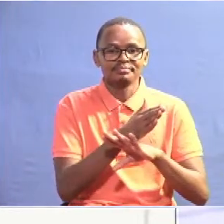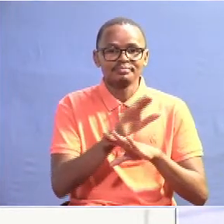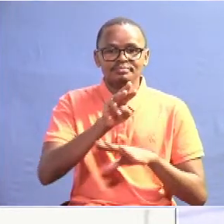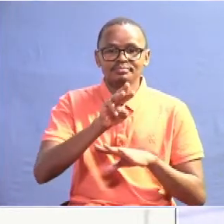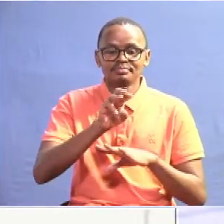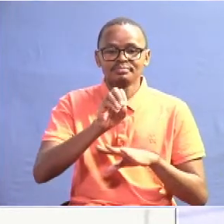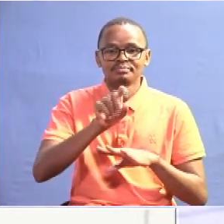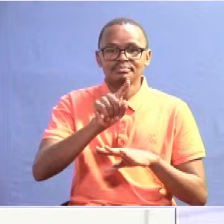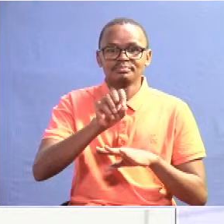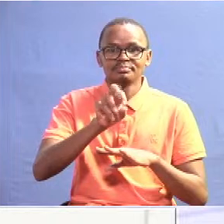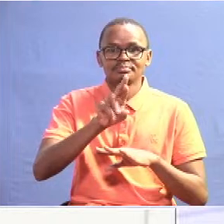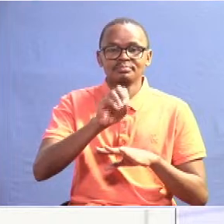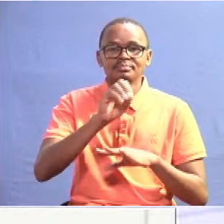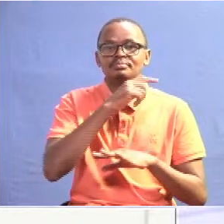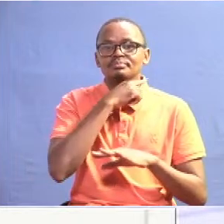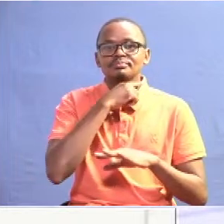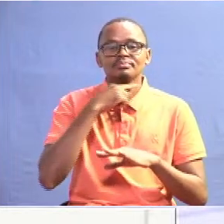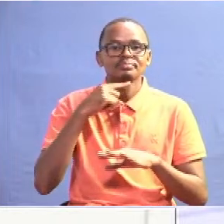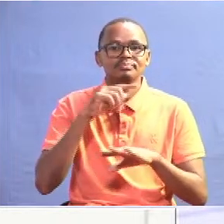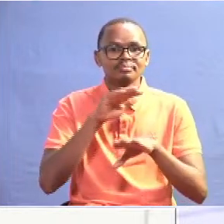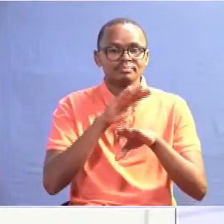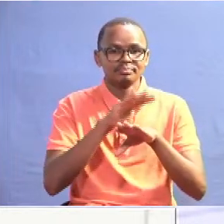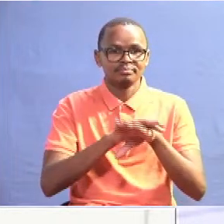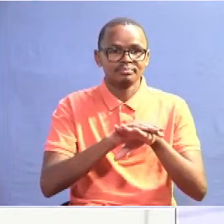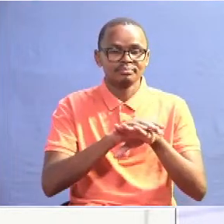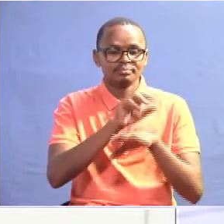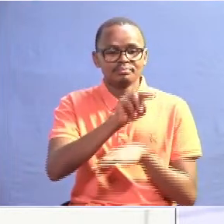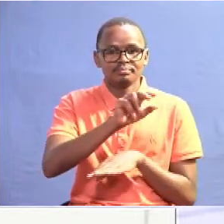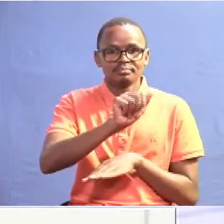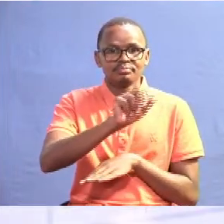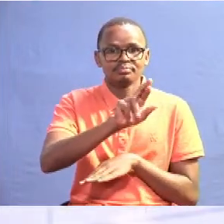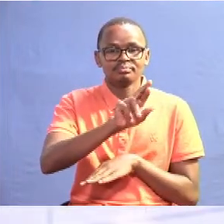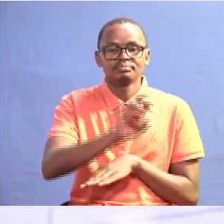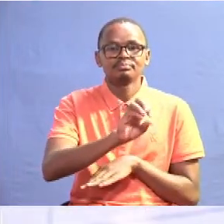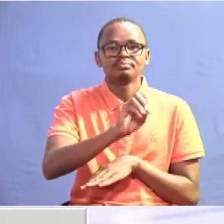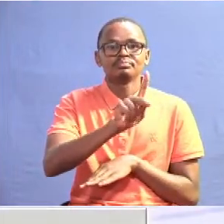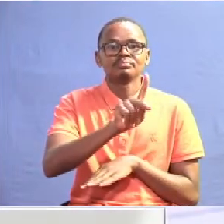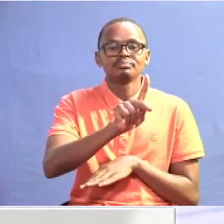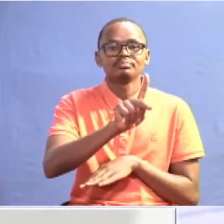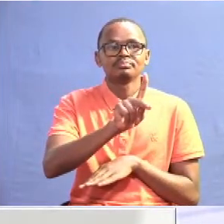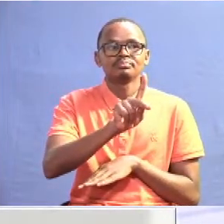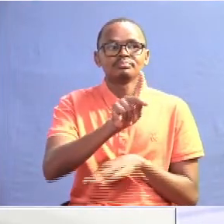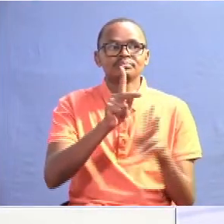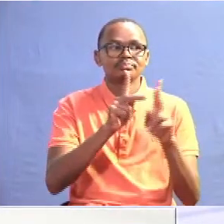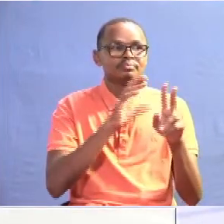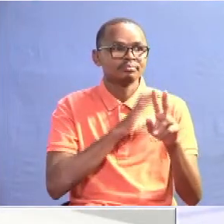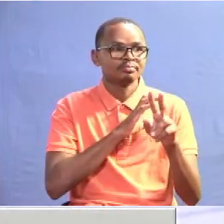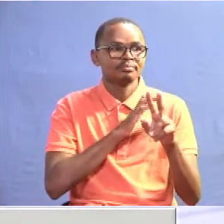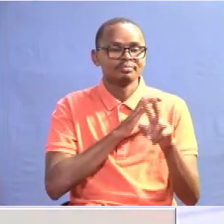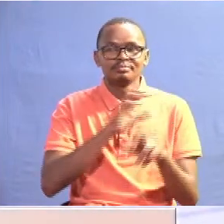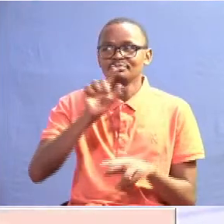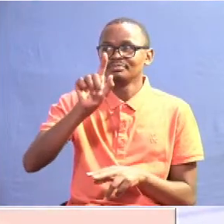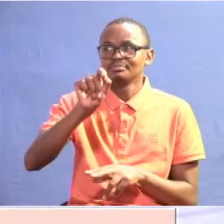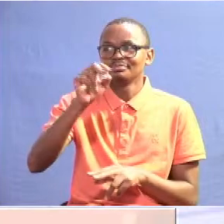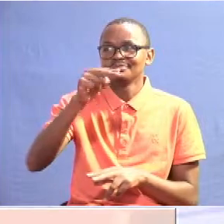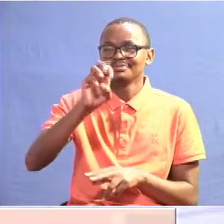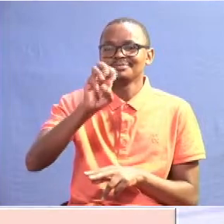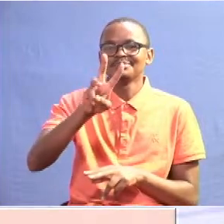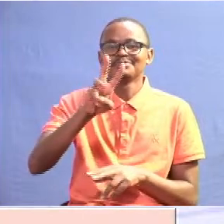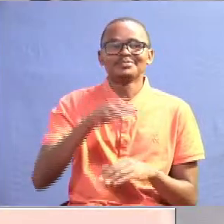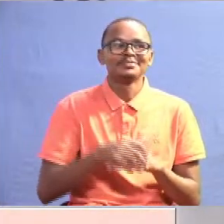vehicle accident killed livestock on the Narok Maimahi Road. Our very own Theo Masharia with the